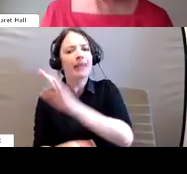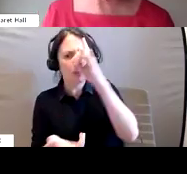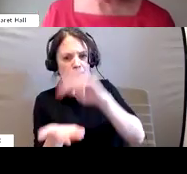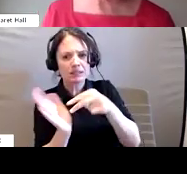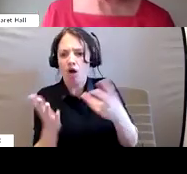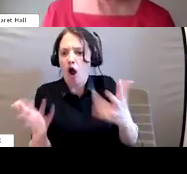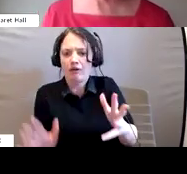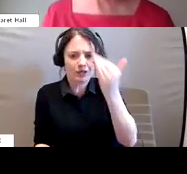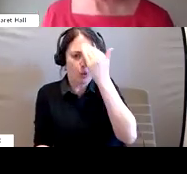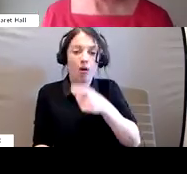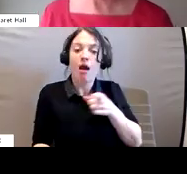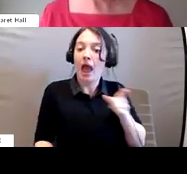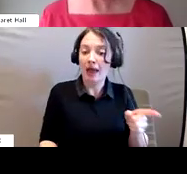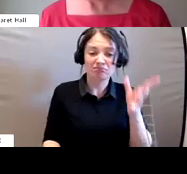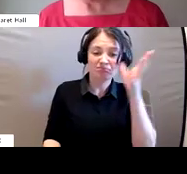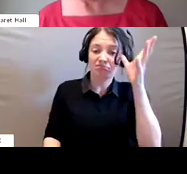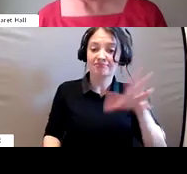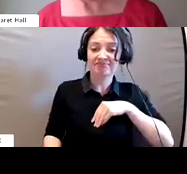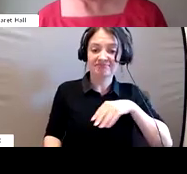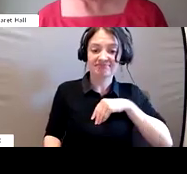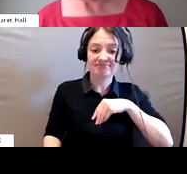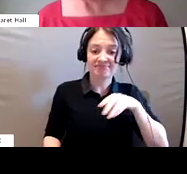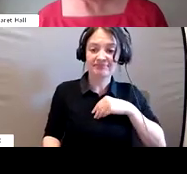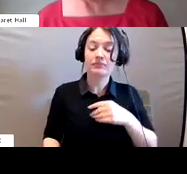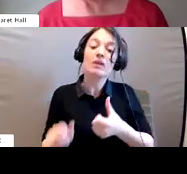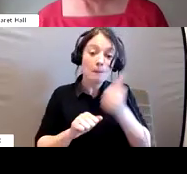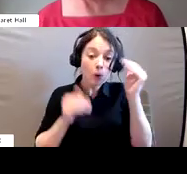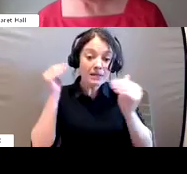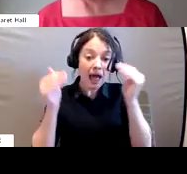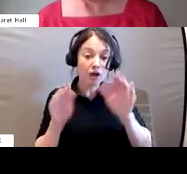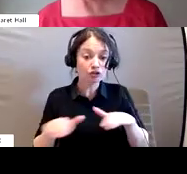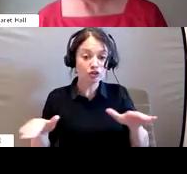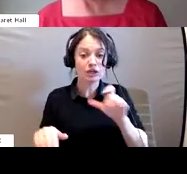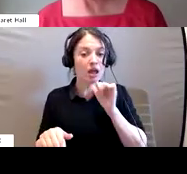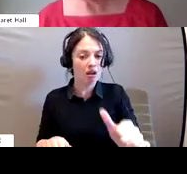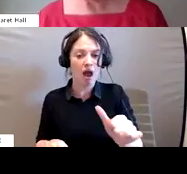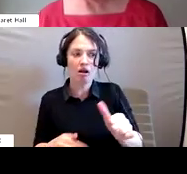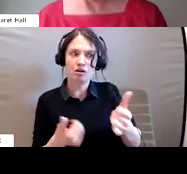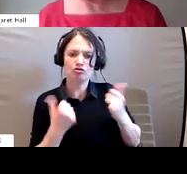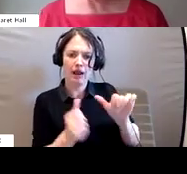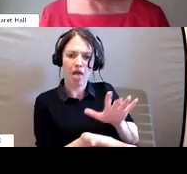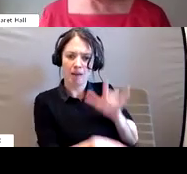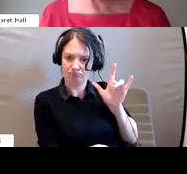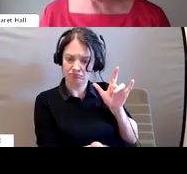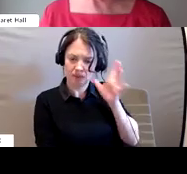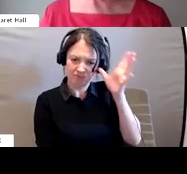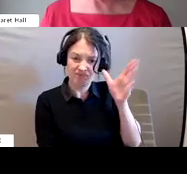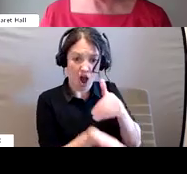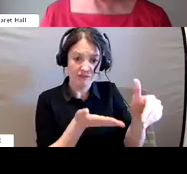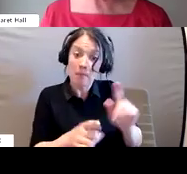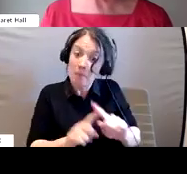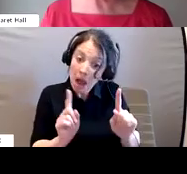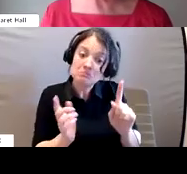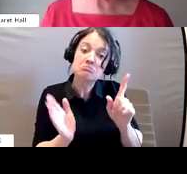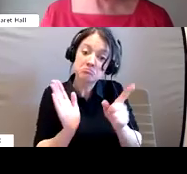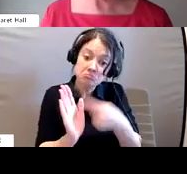course, most adult children will not be seeking to use their relationship with their parent for that purpose, but some do.